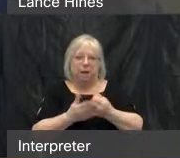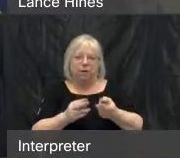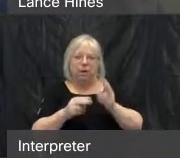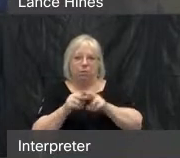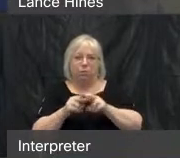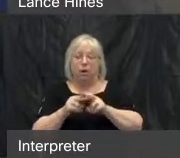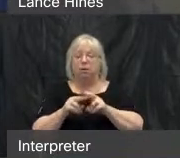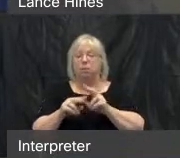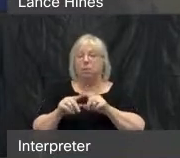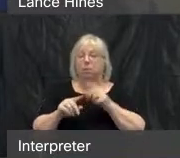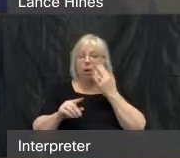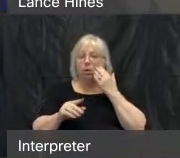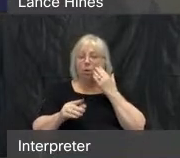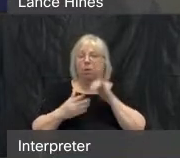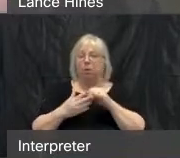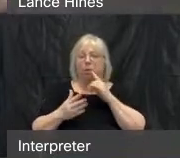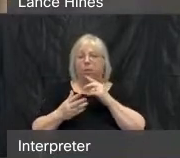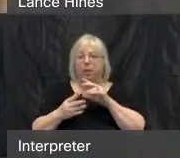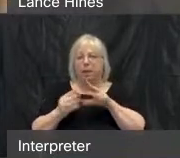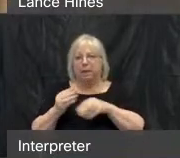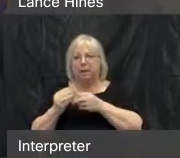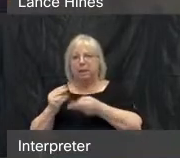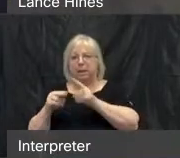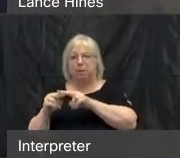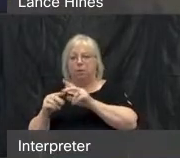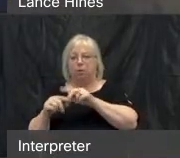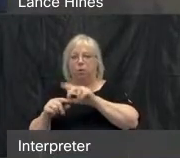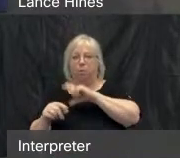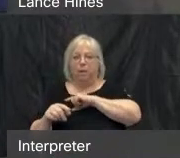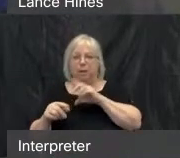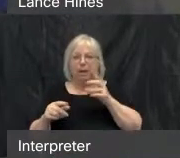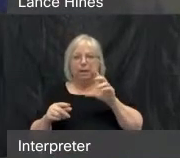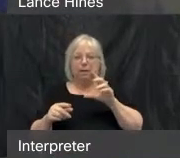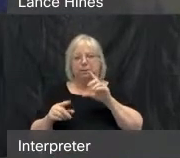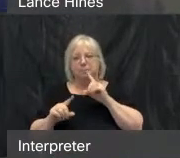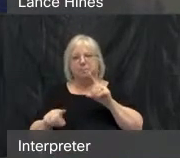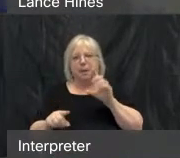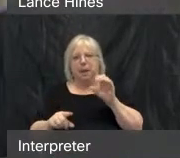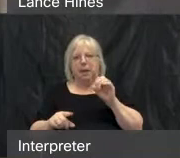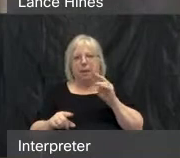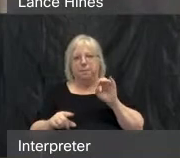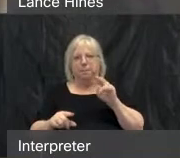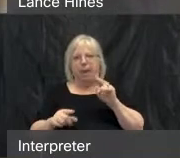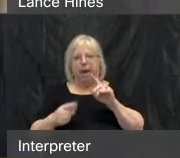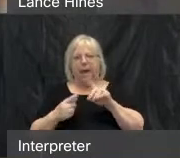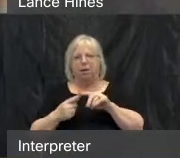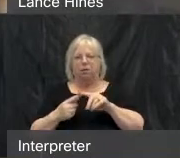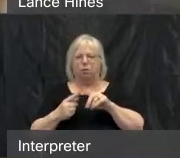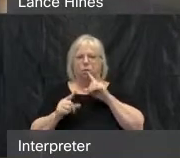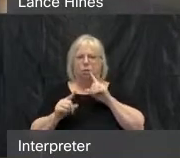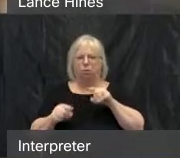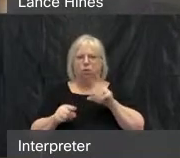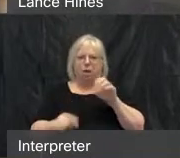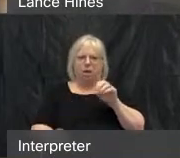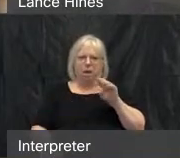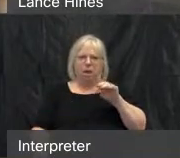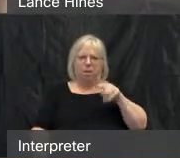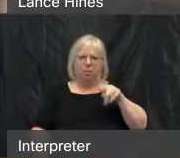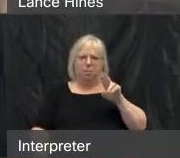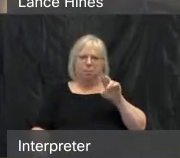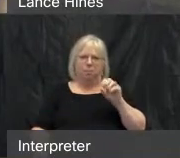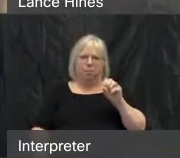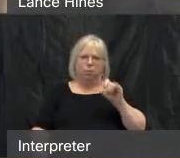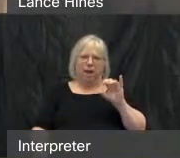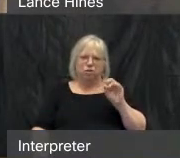that there will be an additional increase to police command to address compression. And so